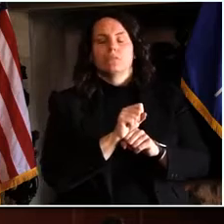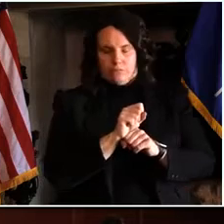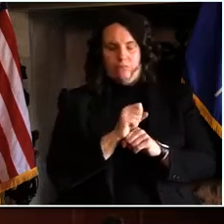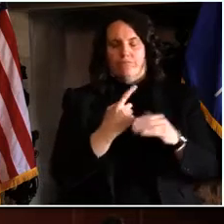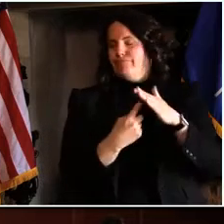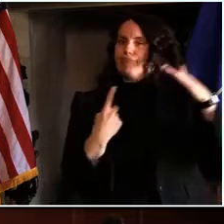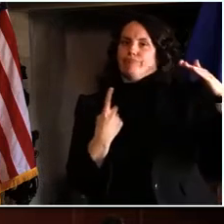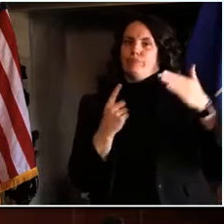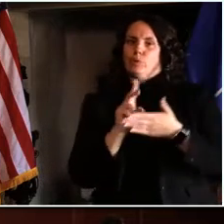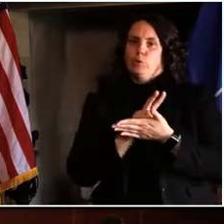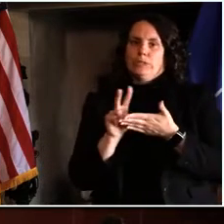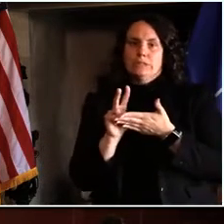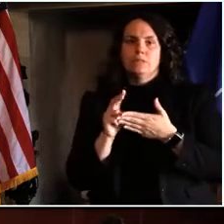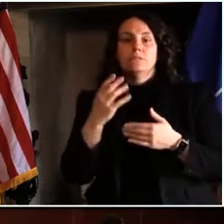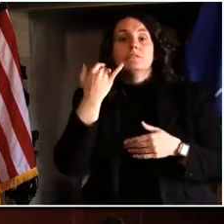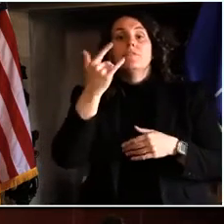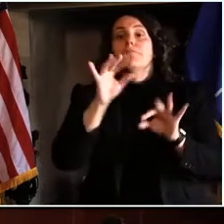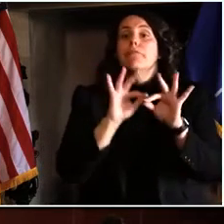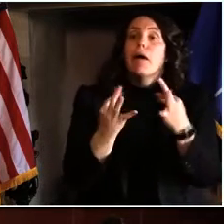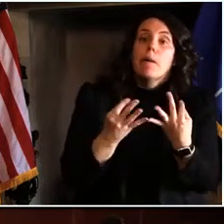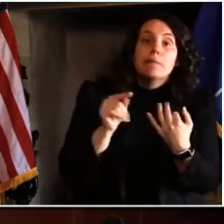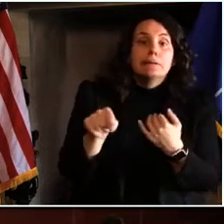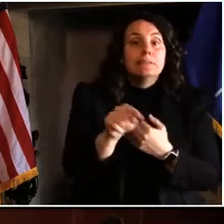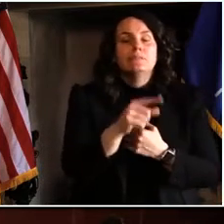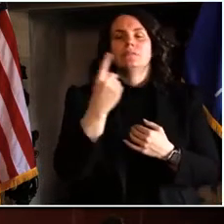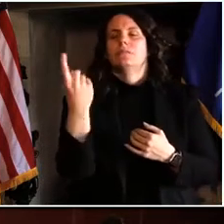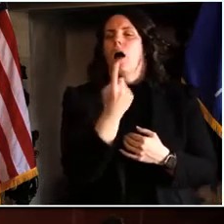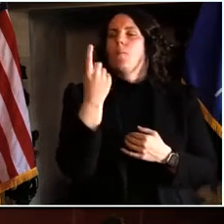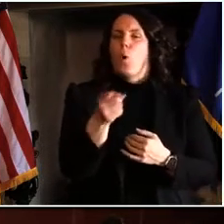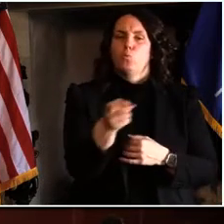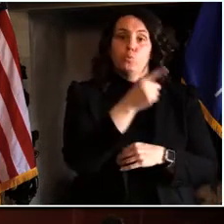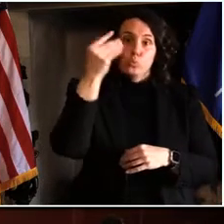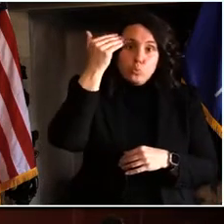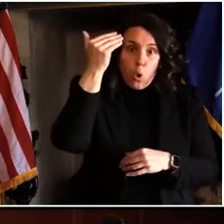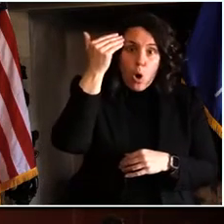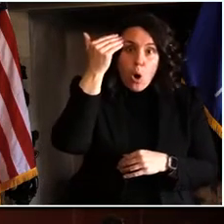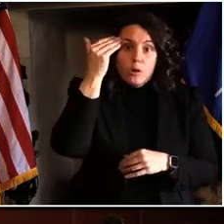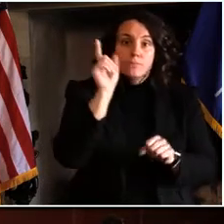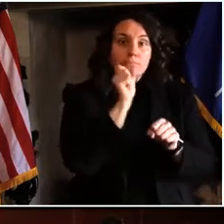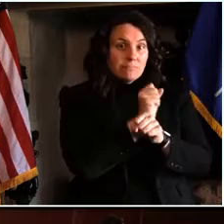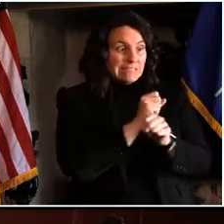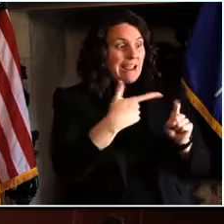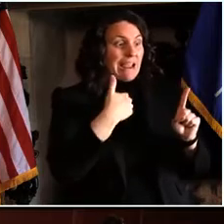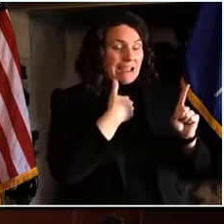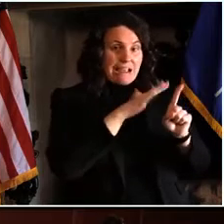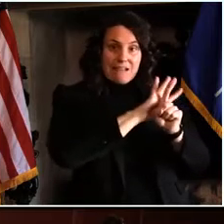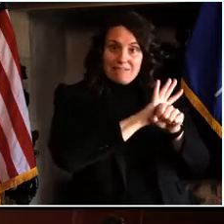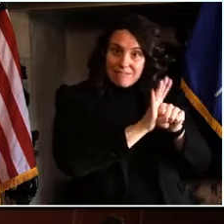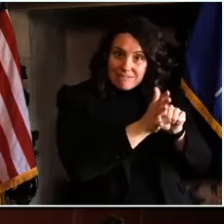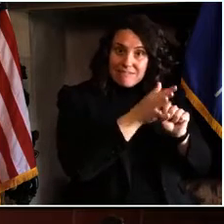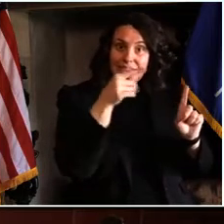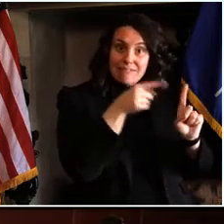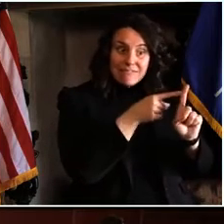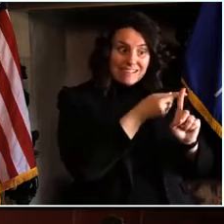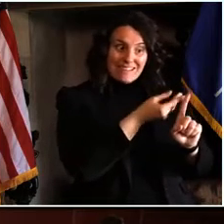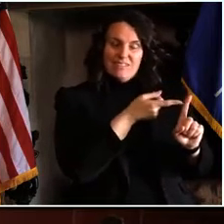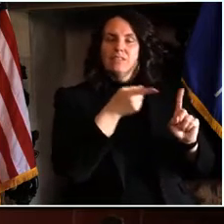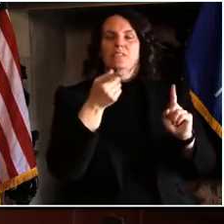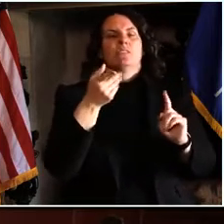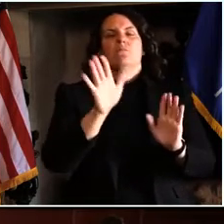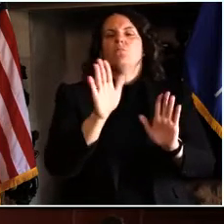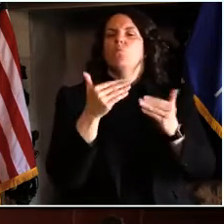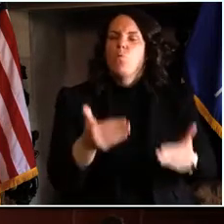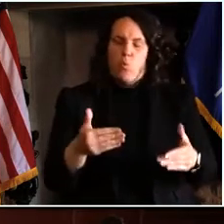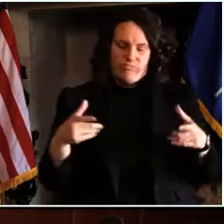workplace who has been exposed, quarantine is really the fundamental public health strategy to keep them separated from other people so then they don't